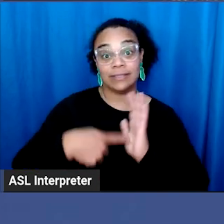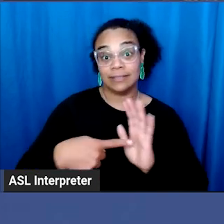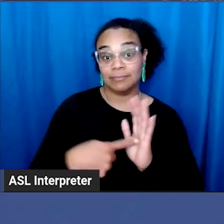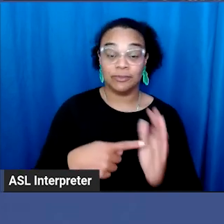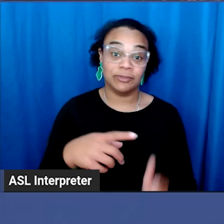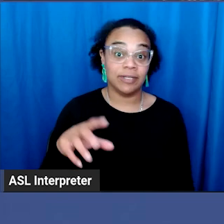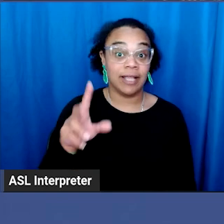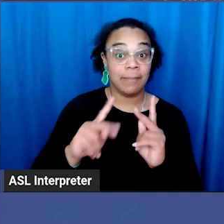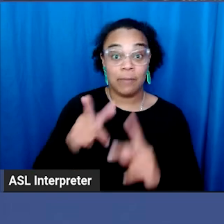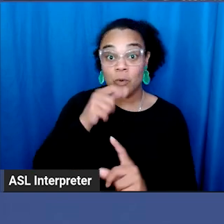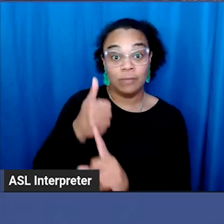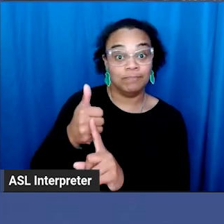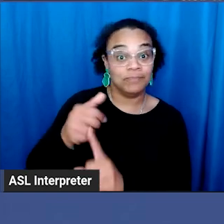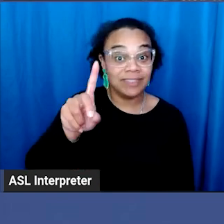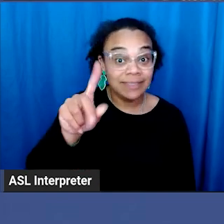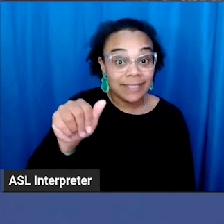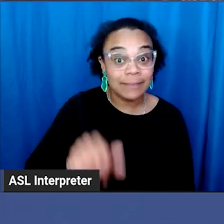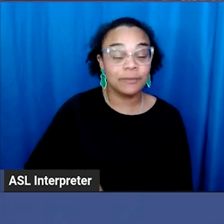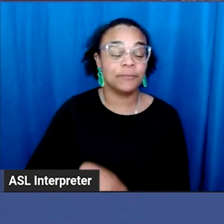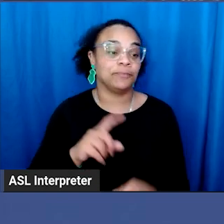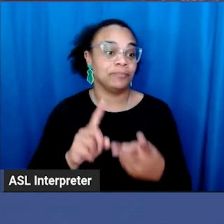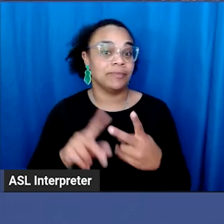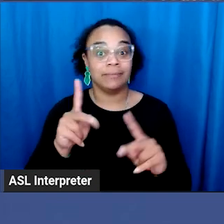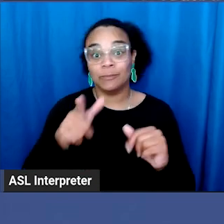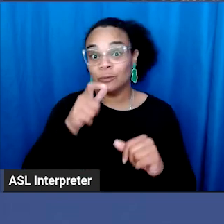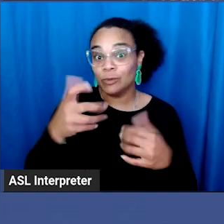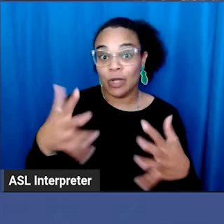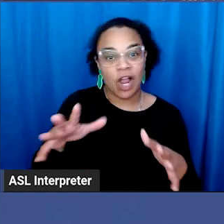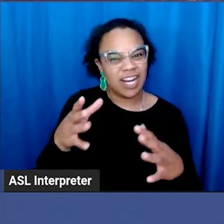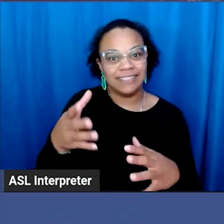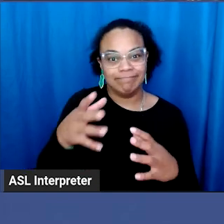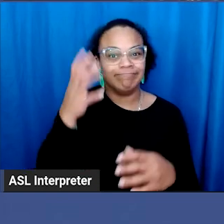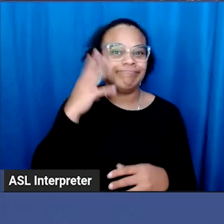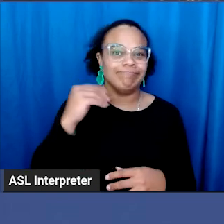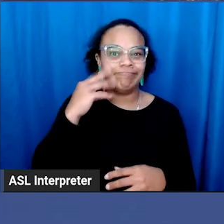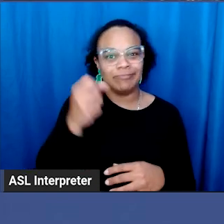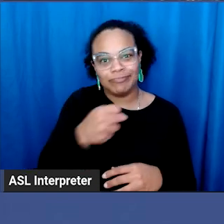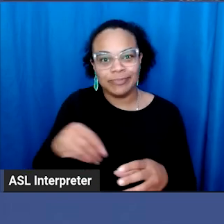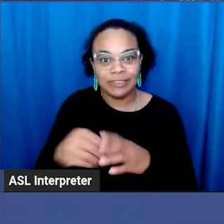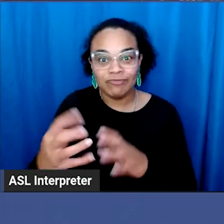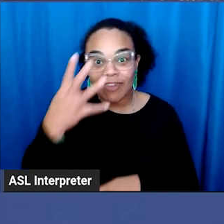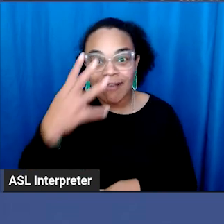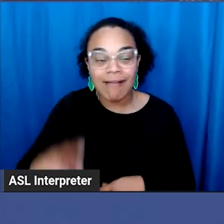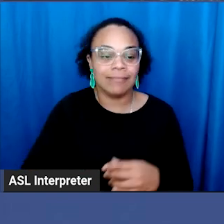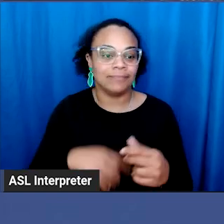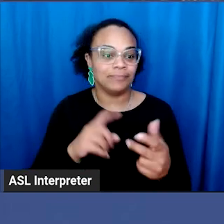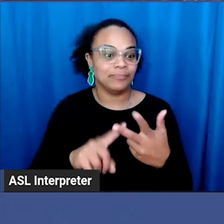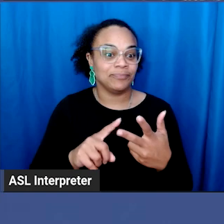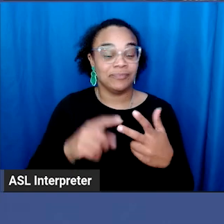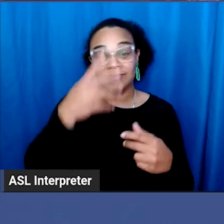disabled, people who have been incarcerated, undocumented, as well as queer people.